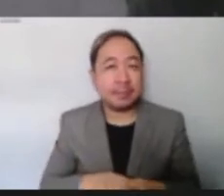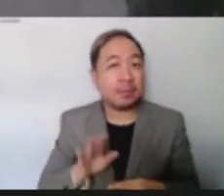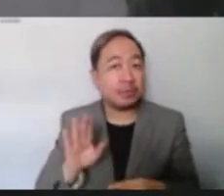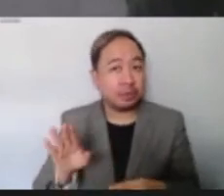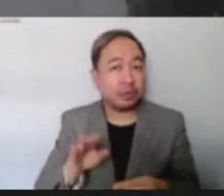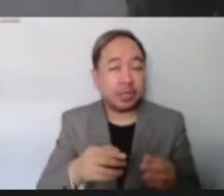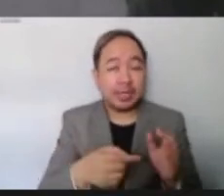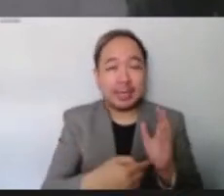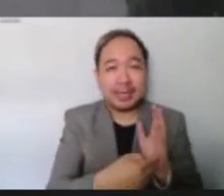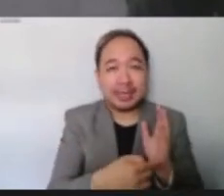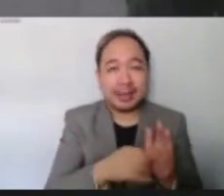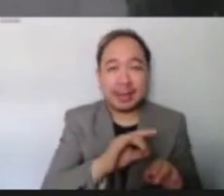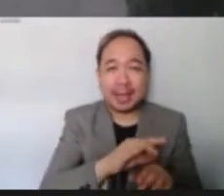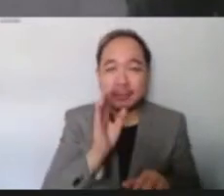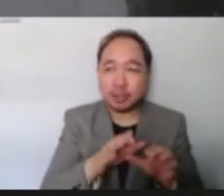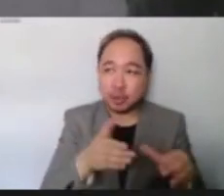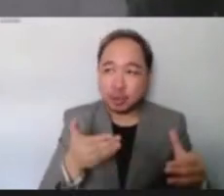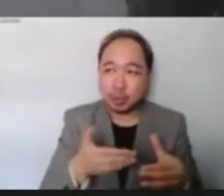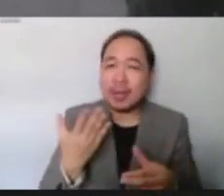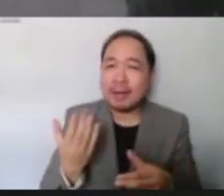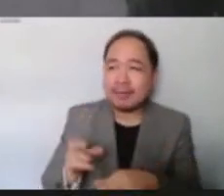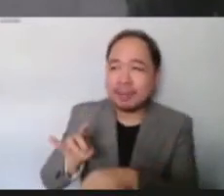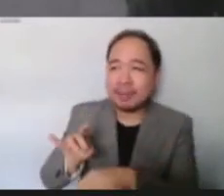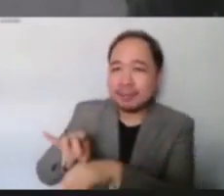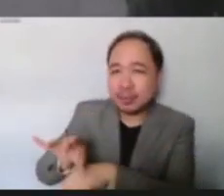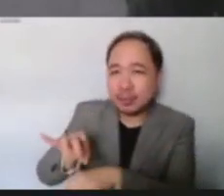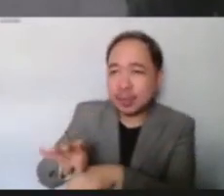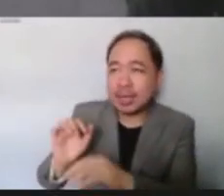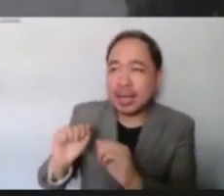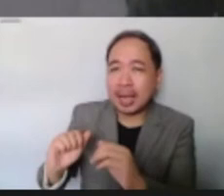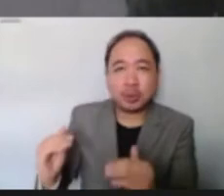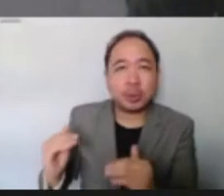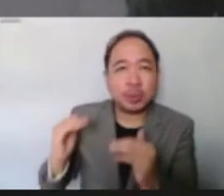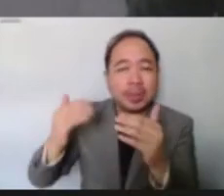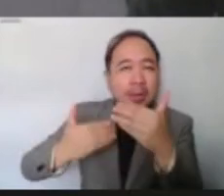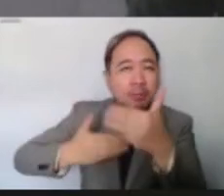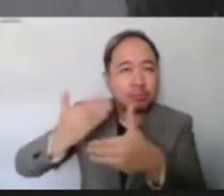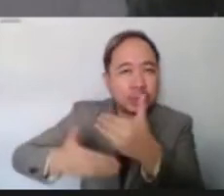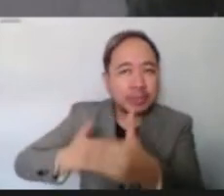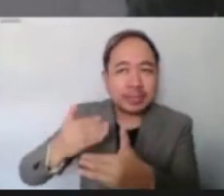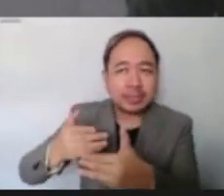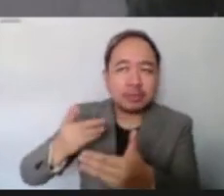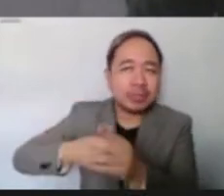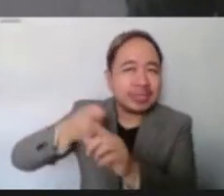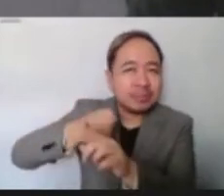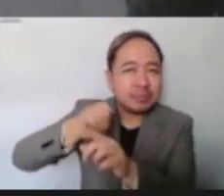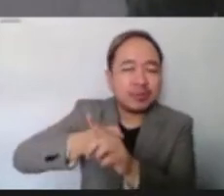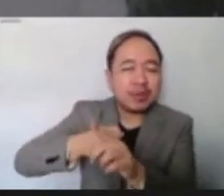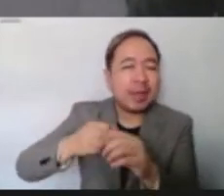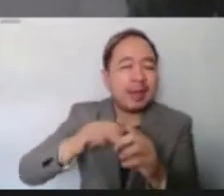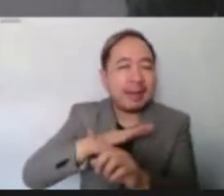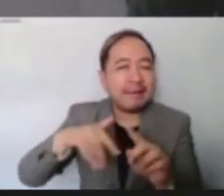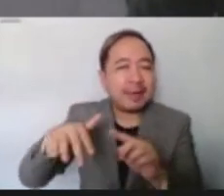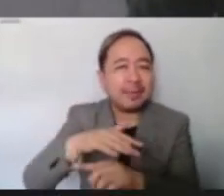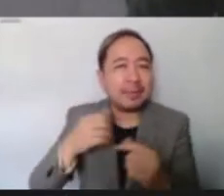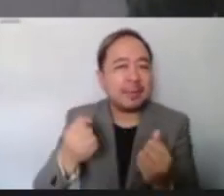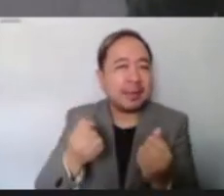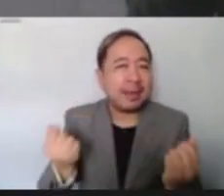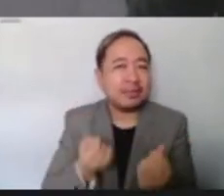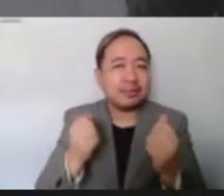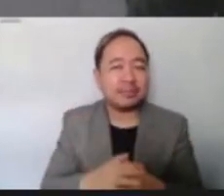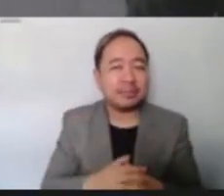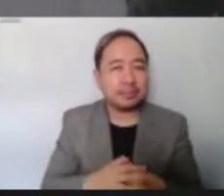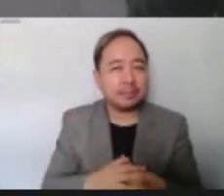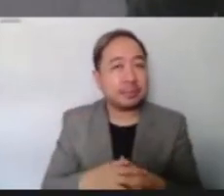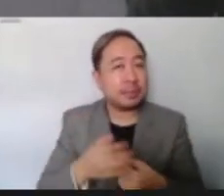advice on leveraging our intergovernmental processes to advance environmental action delegations have had opportunities